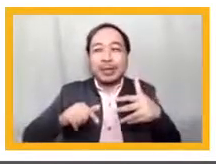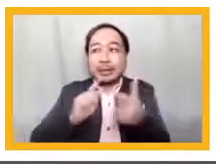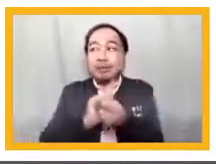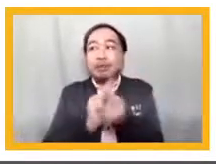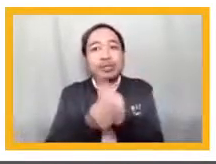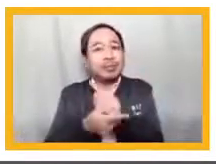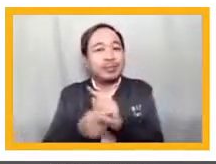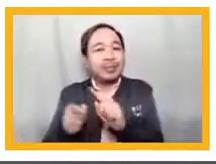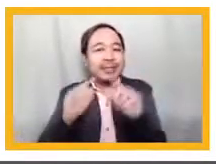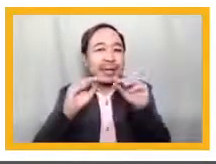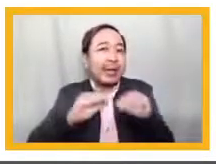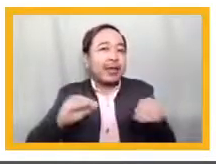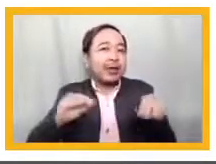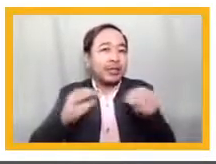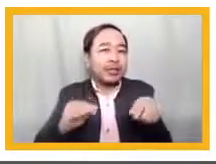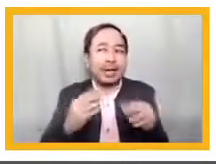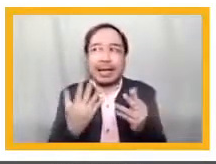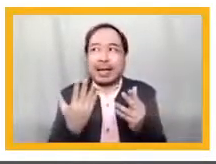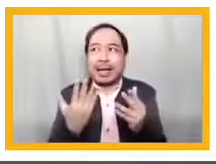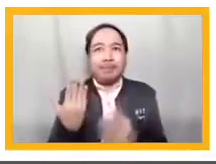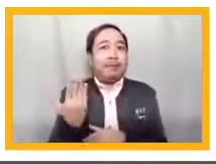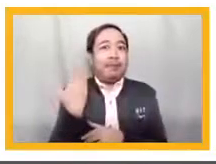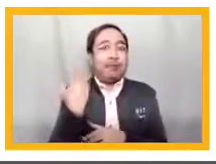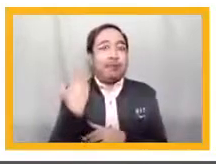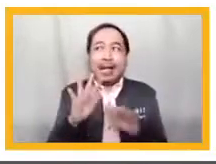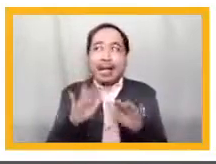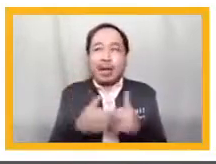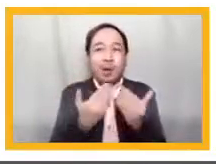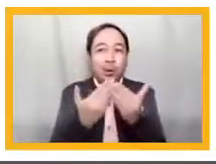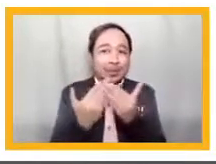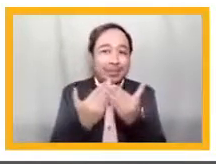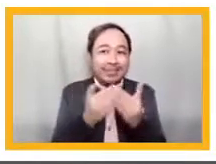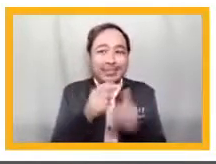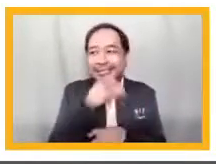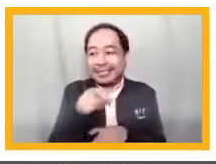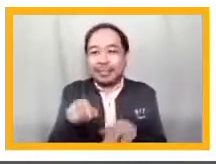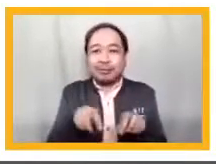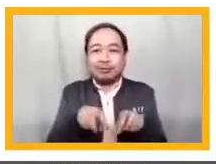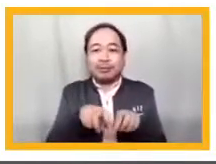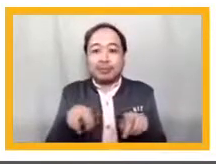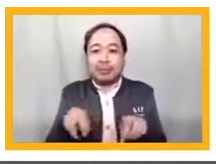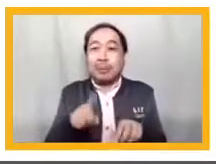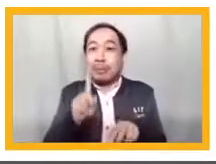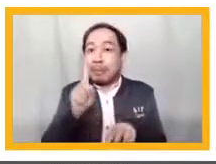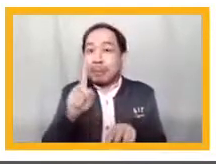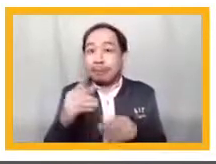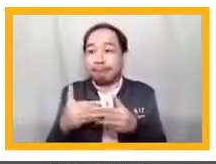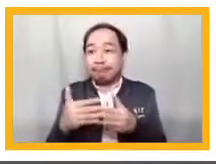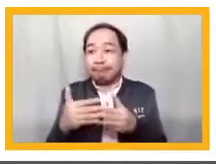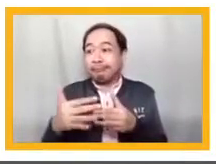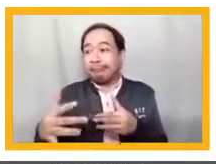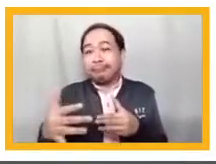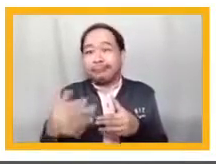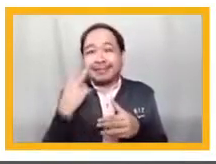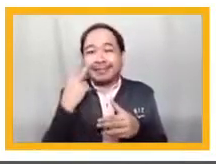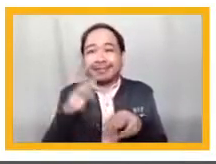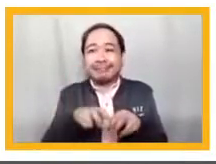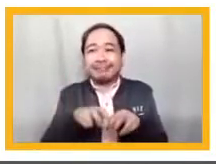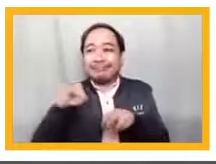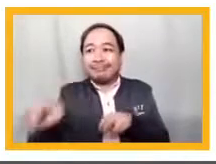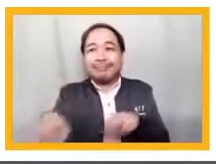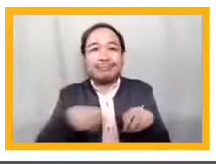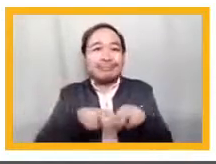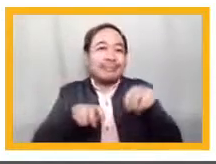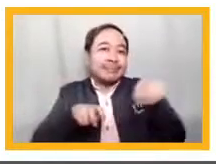you know, students sitting next to each other in rows. And we've seen this for hundreds of years, to now a very distributed, networked